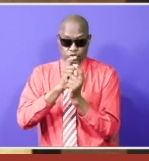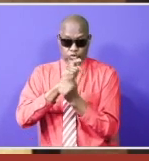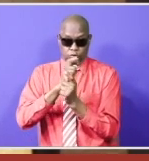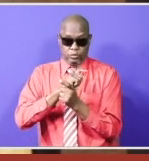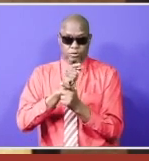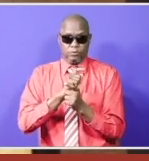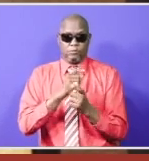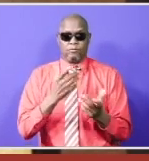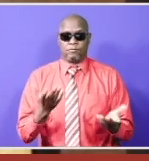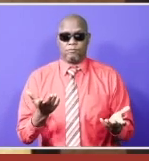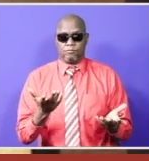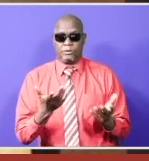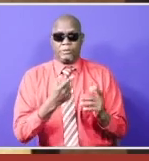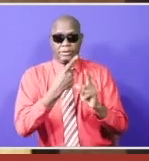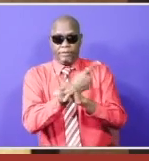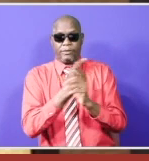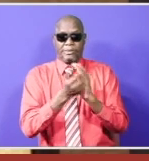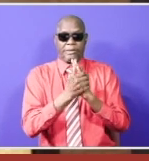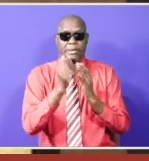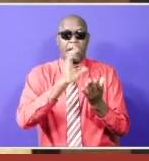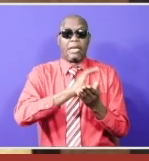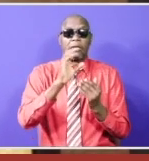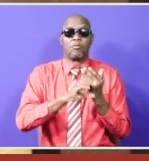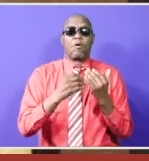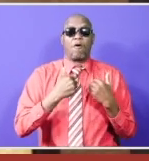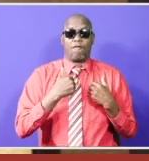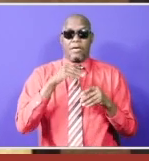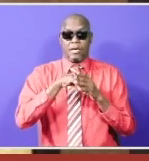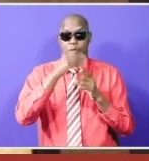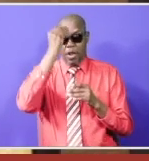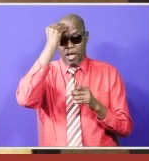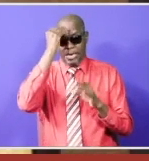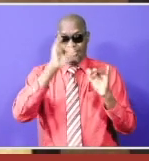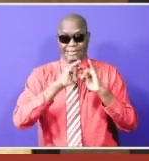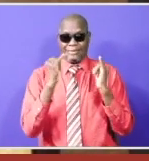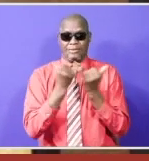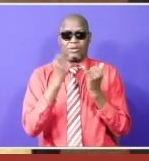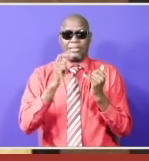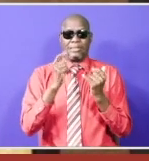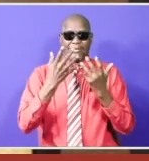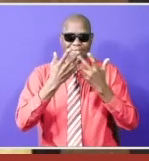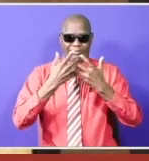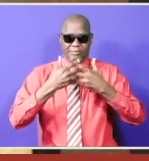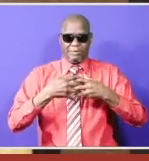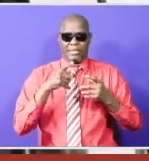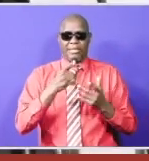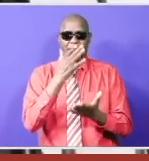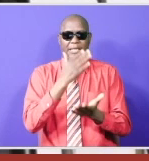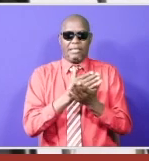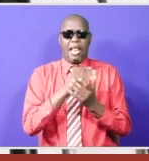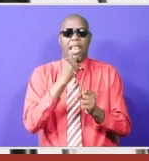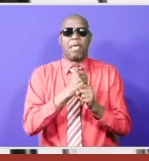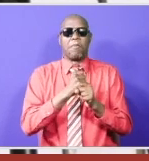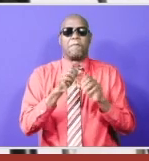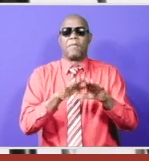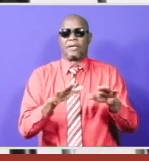sets. The curriculums that we have in our learning institutions need to be alive to these realities of the labor market. If you are a